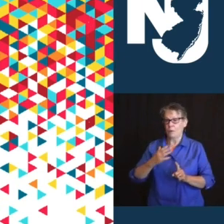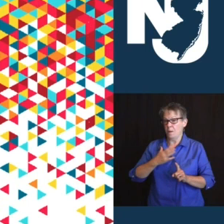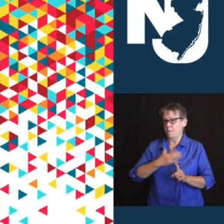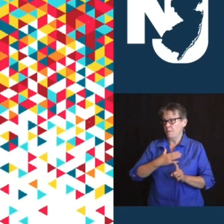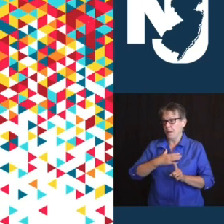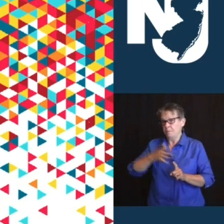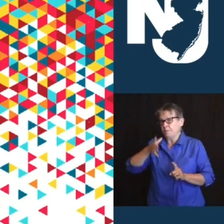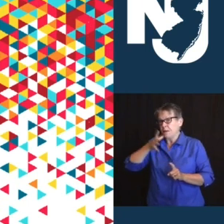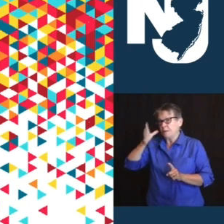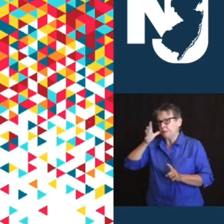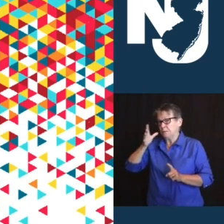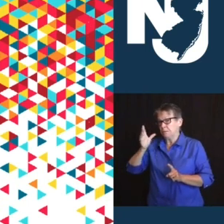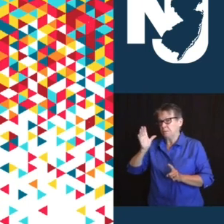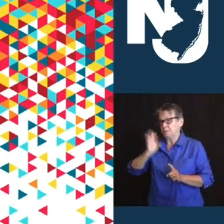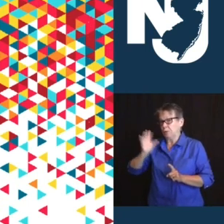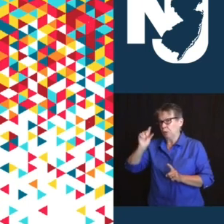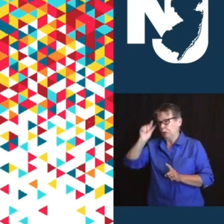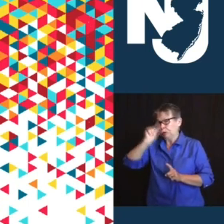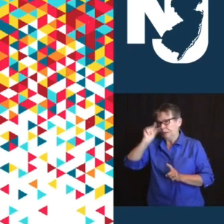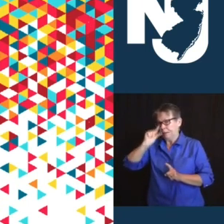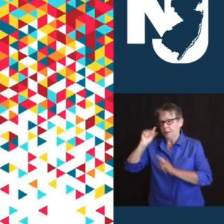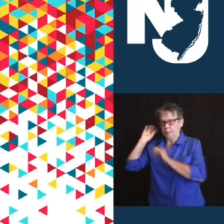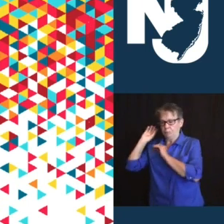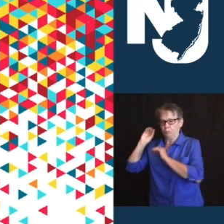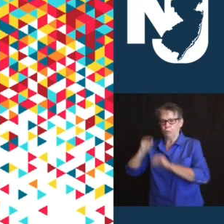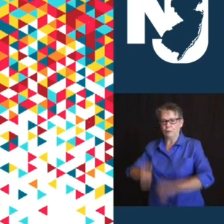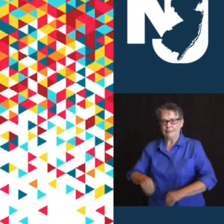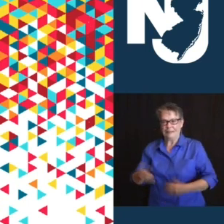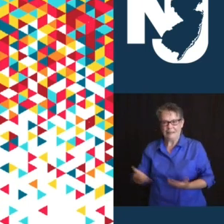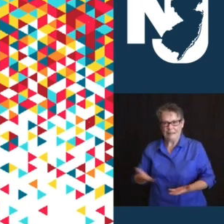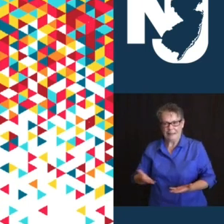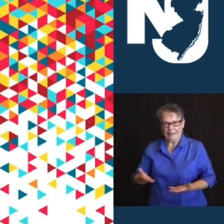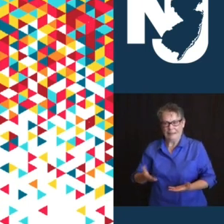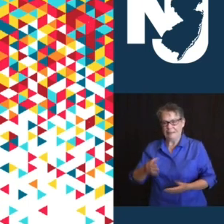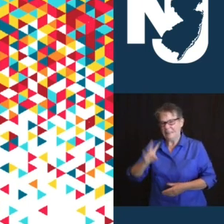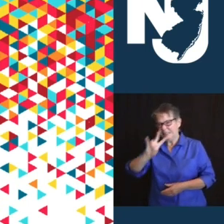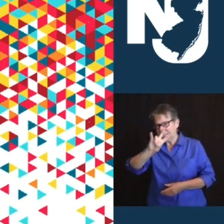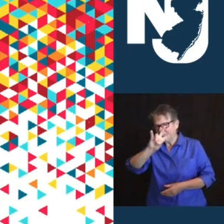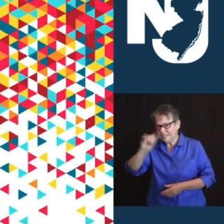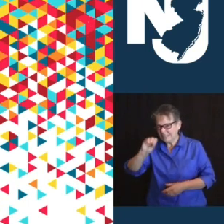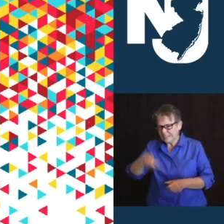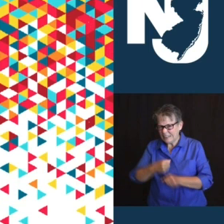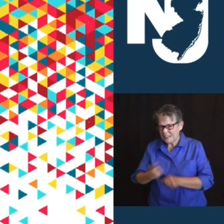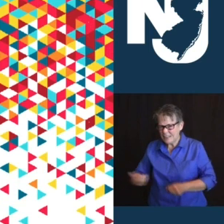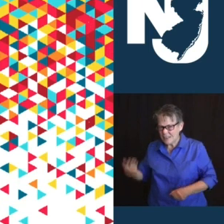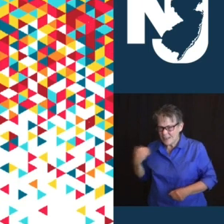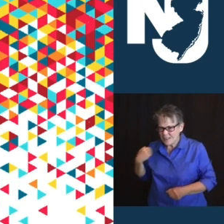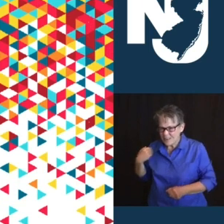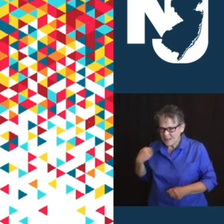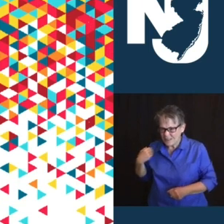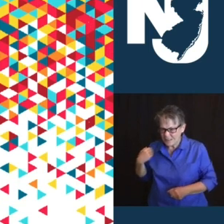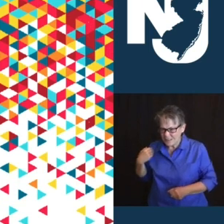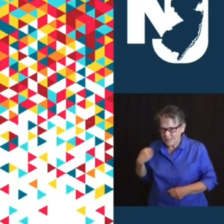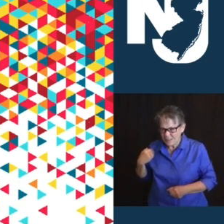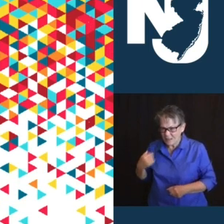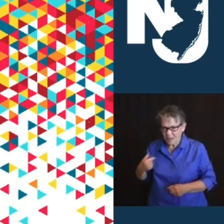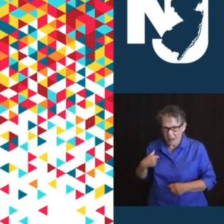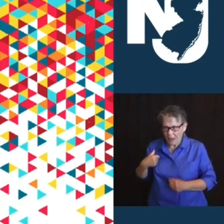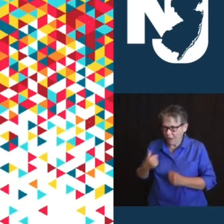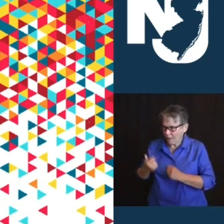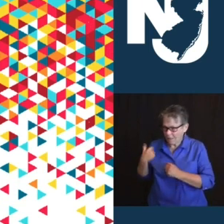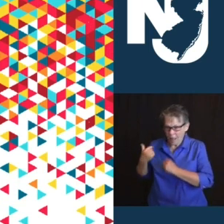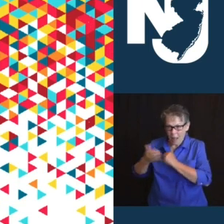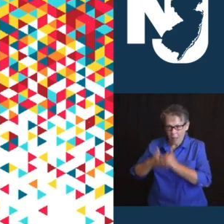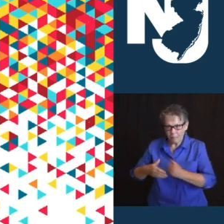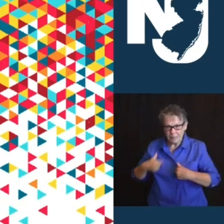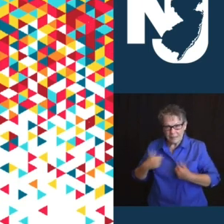I'm here as a product of their work to help the people of New Jersey as we battle through this epidemic. It is also an honor to be here today